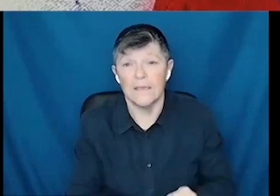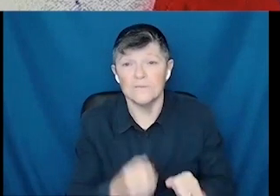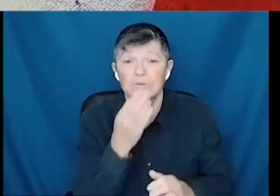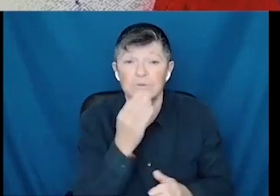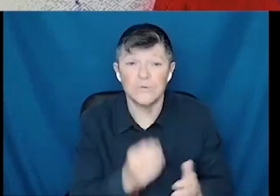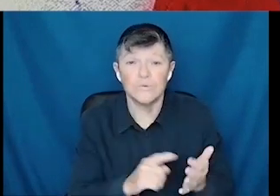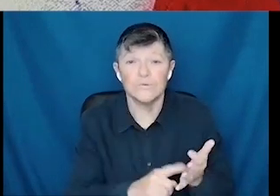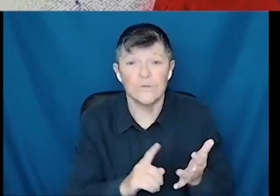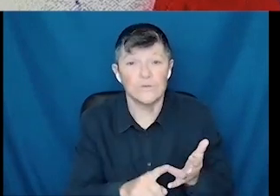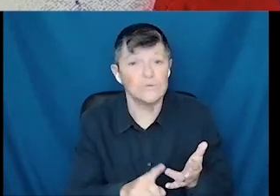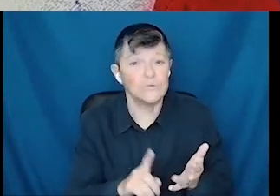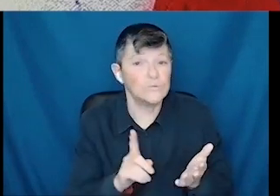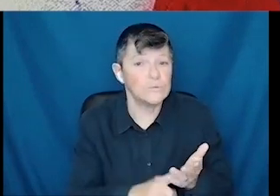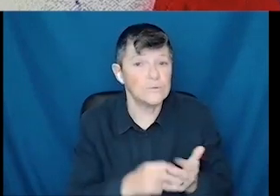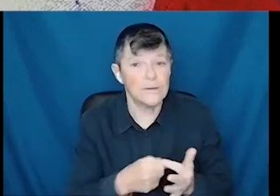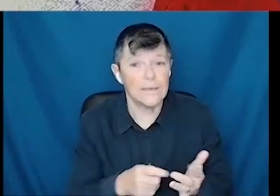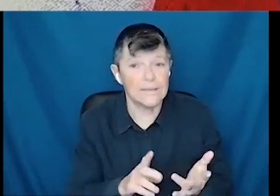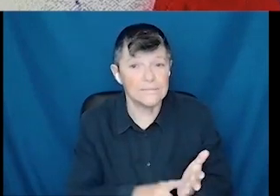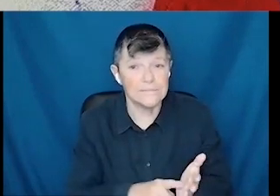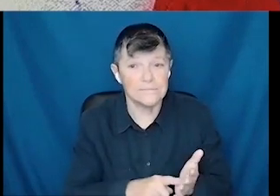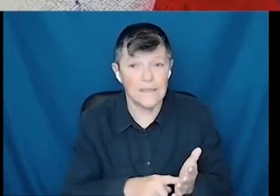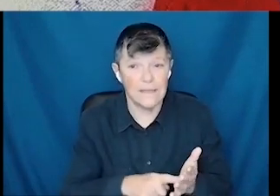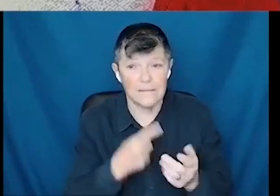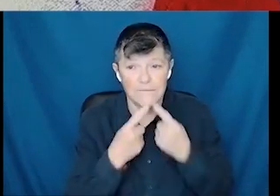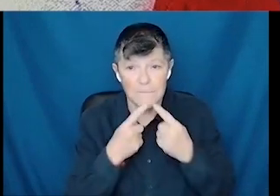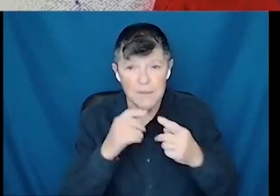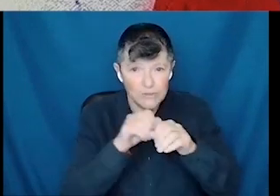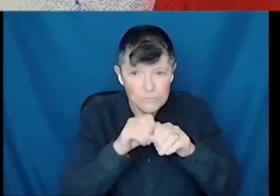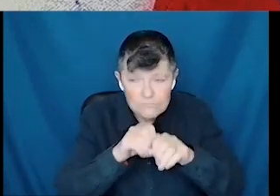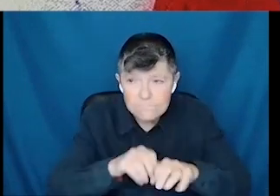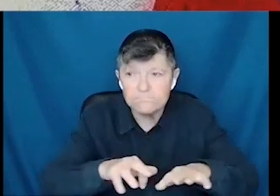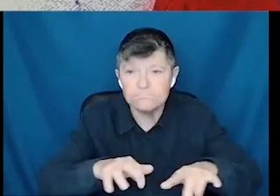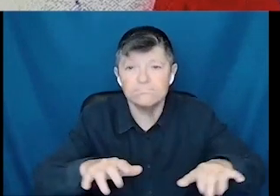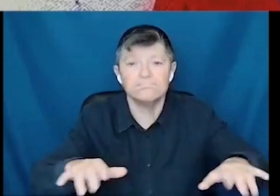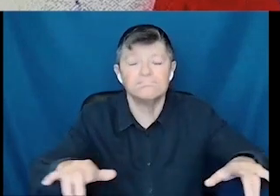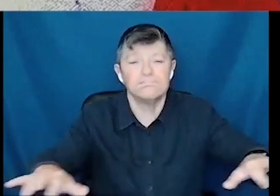word, and let us know